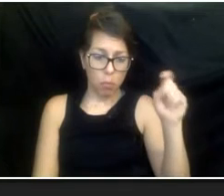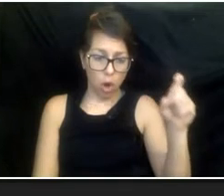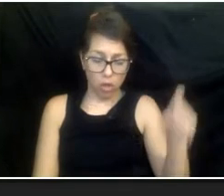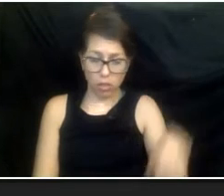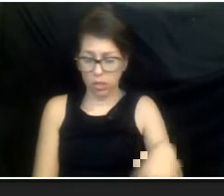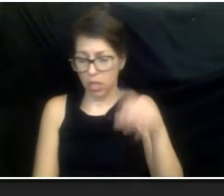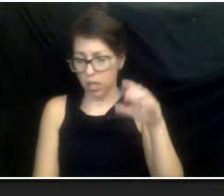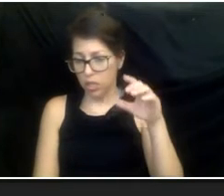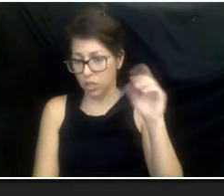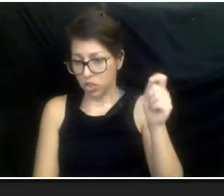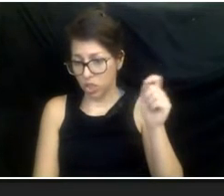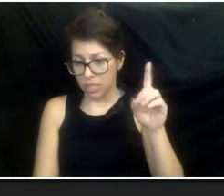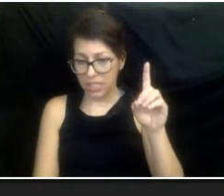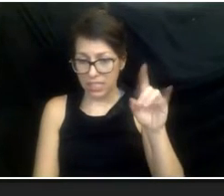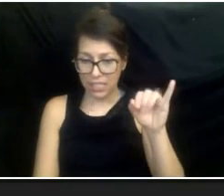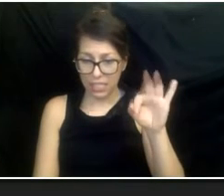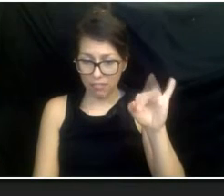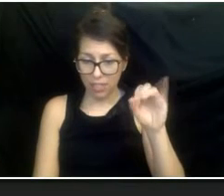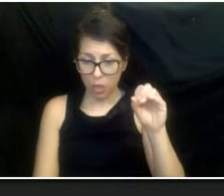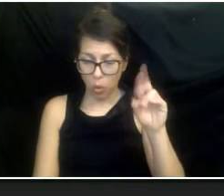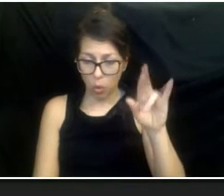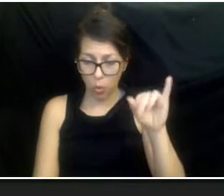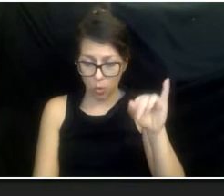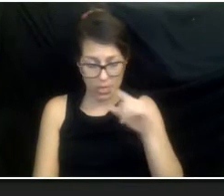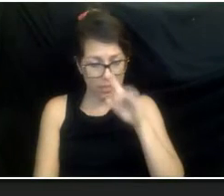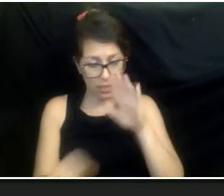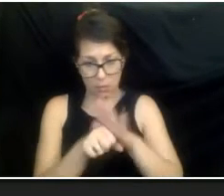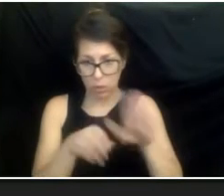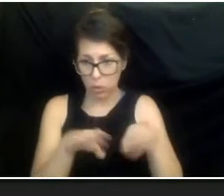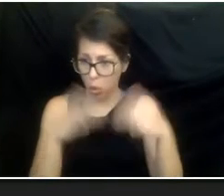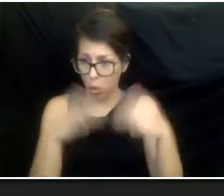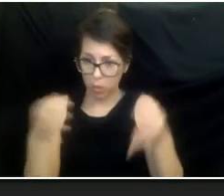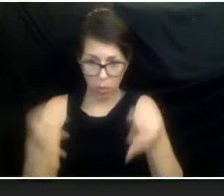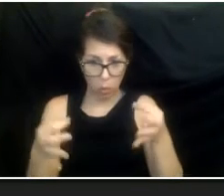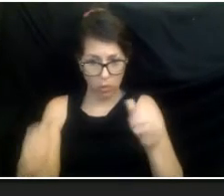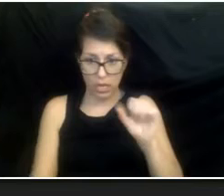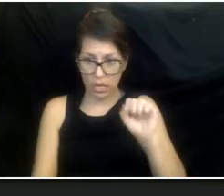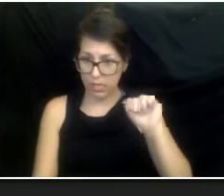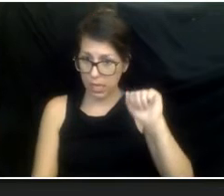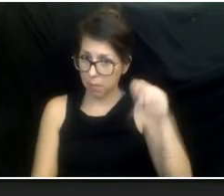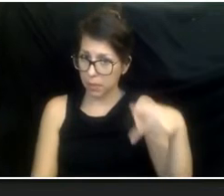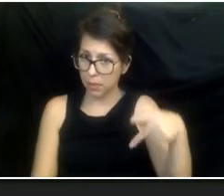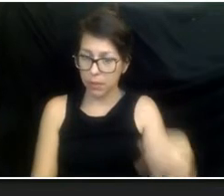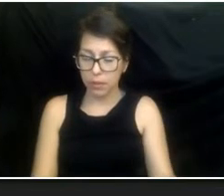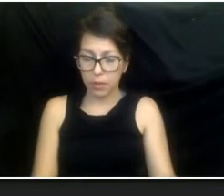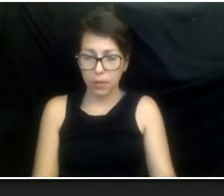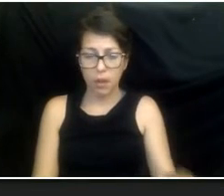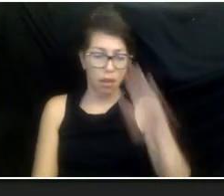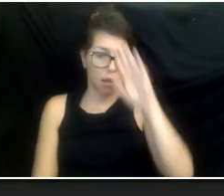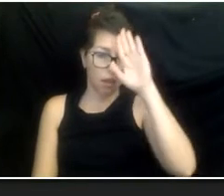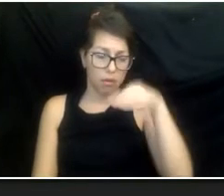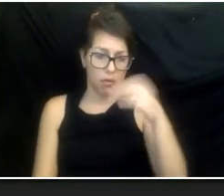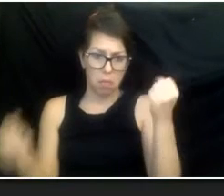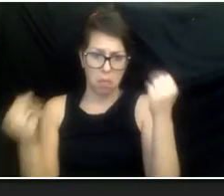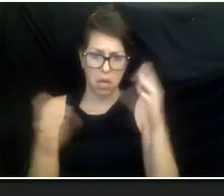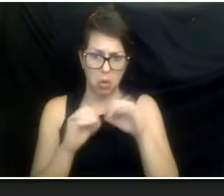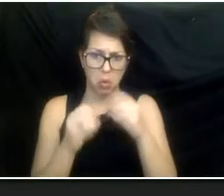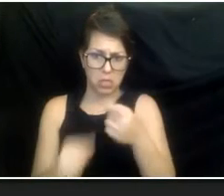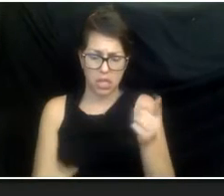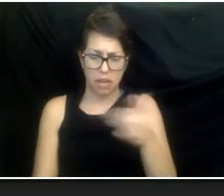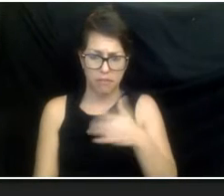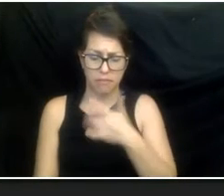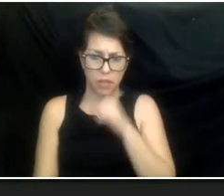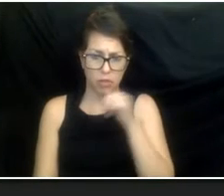um challenges as well uh I think that uh it's a hard time for everybody but I the the lines of communication